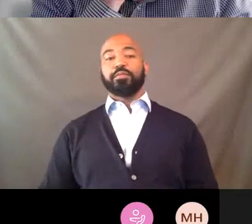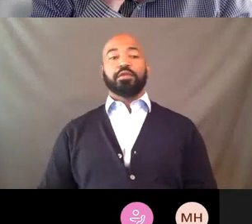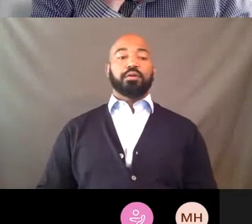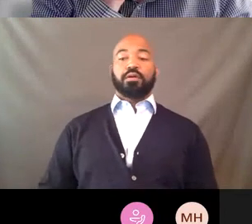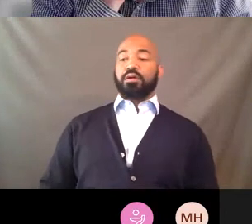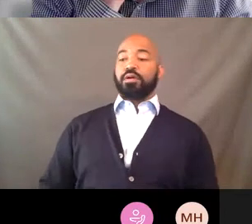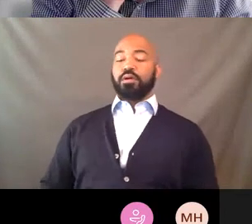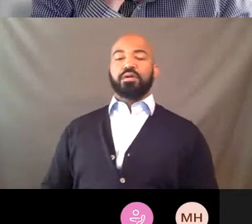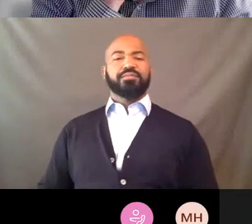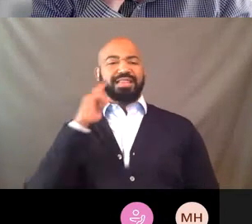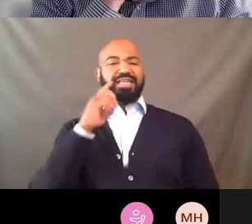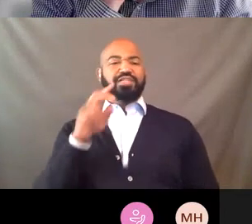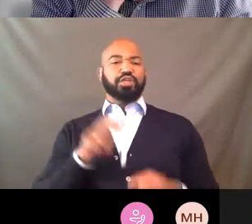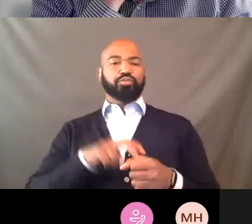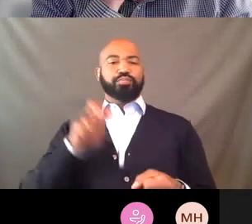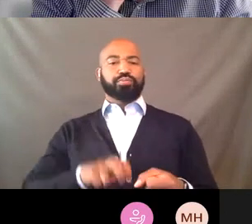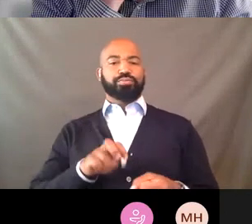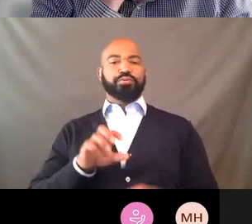I think she had to leave.